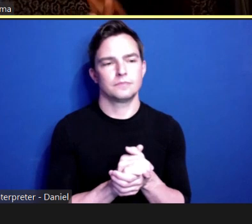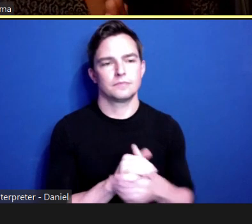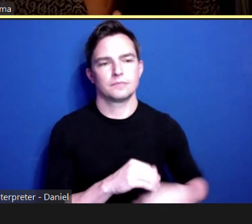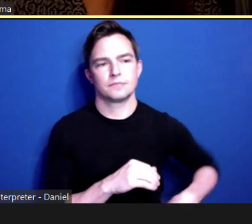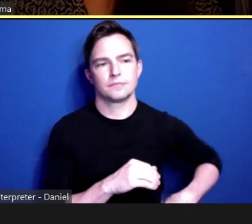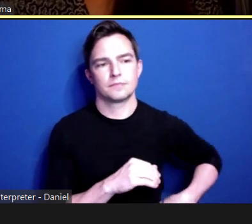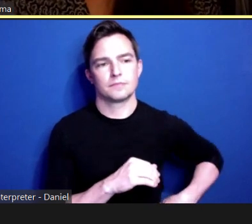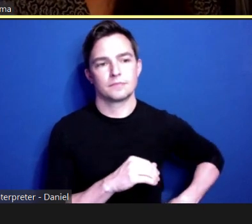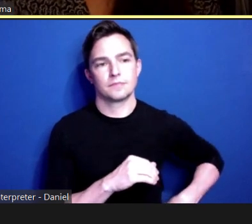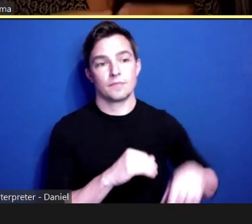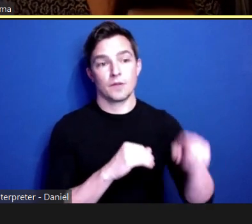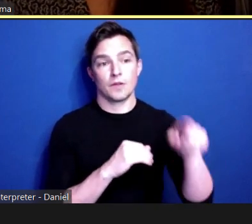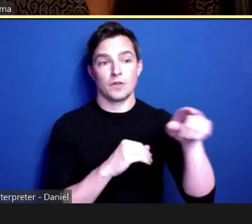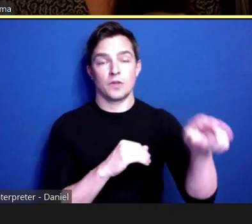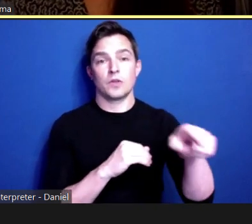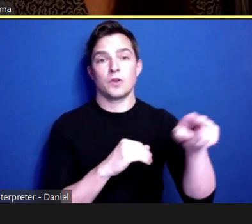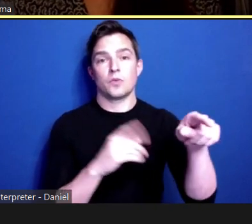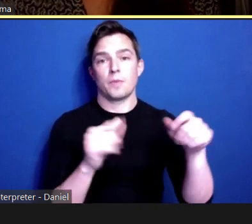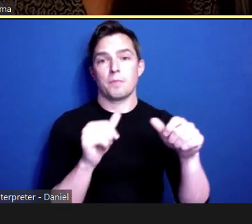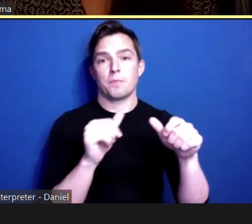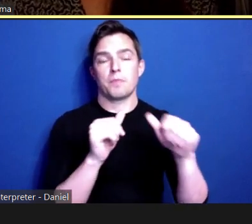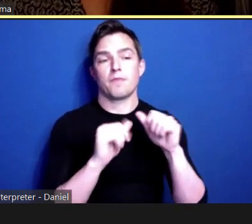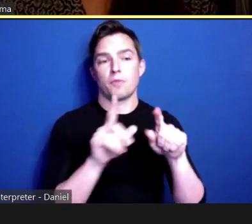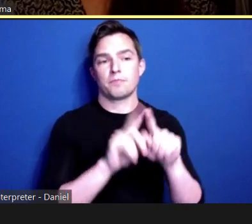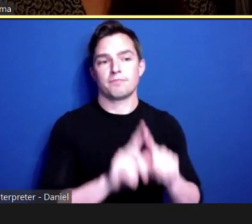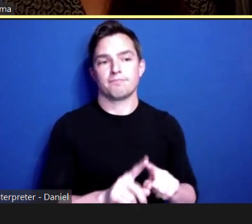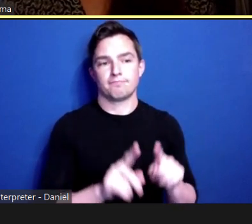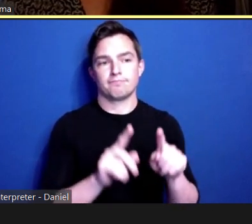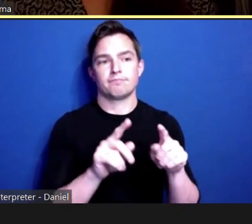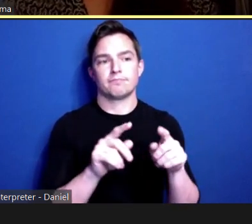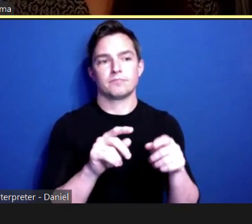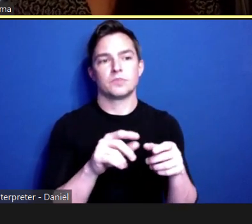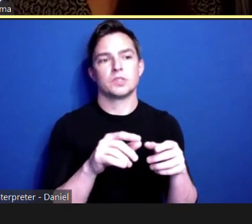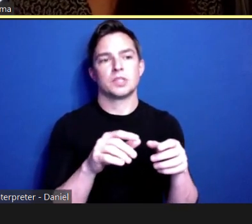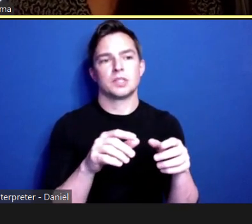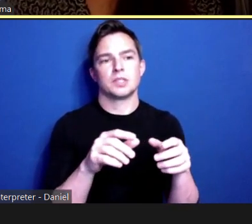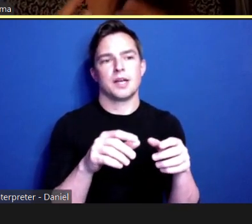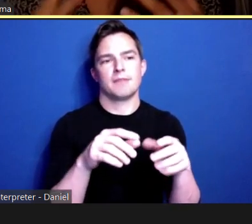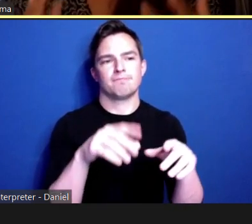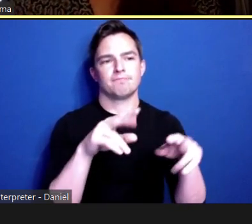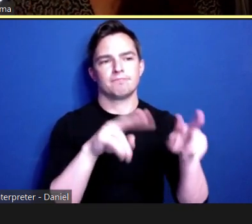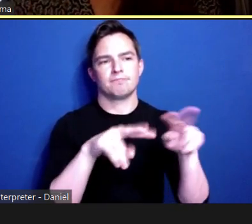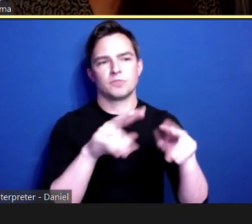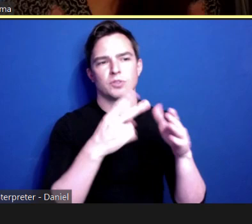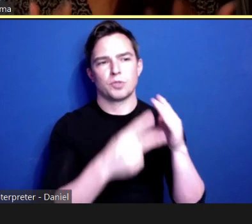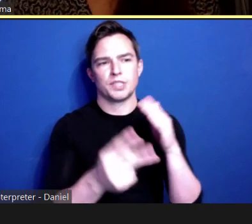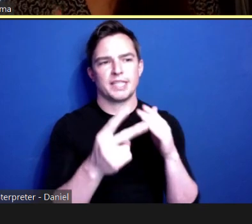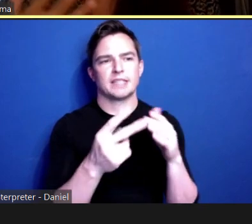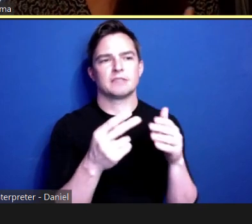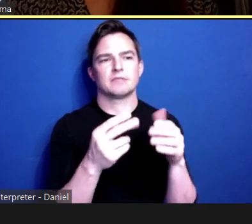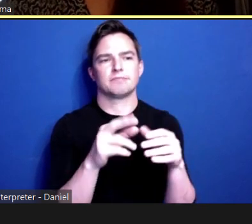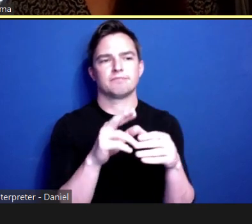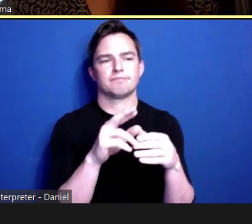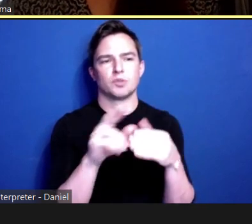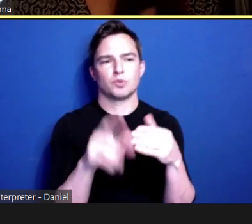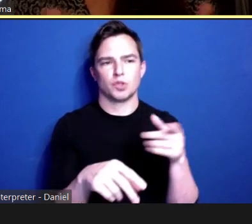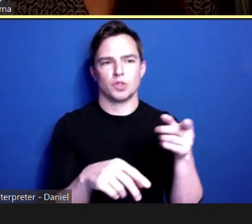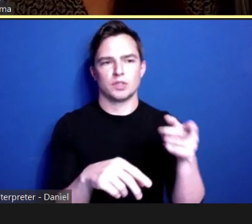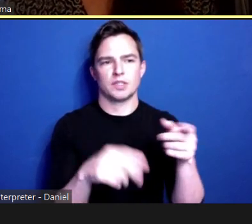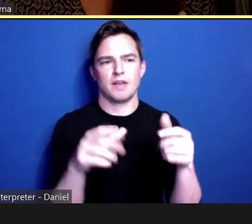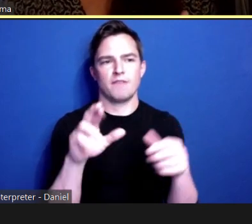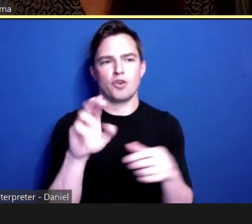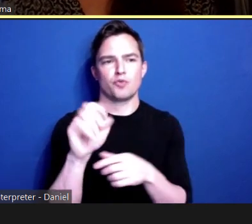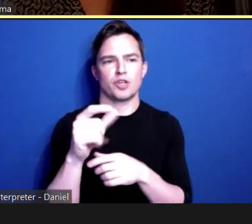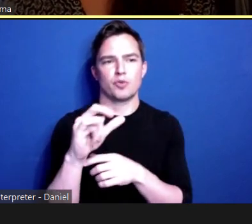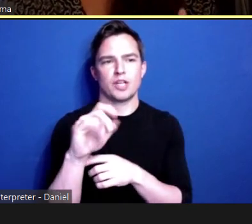So we performed multiple logistic regression to predict the receipt, the likelihood of infants who did not